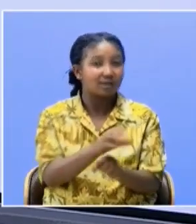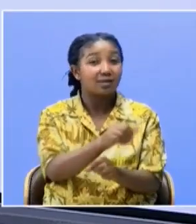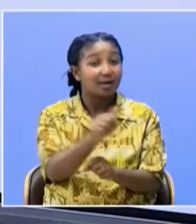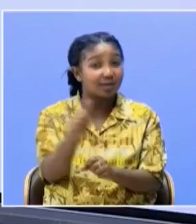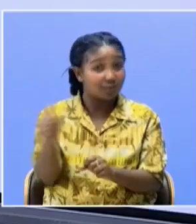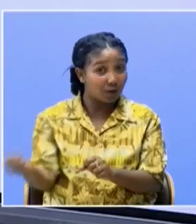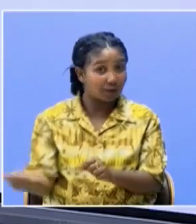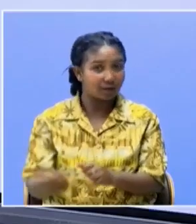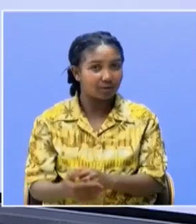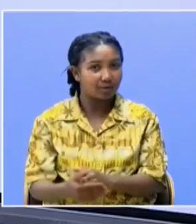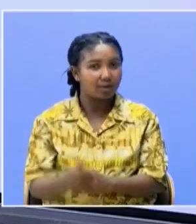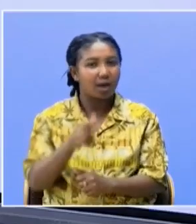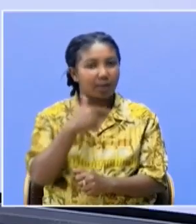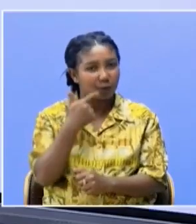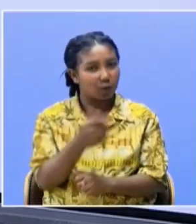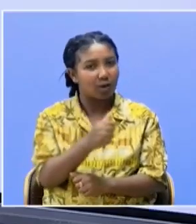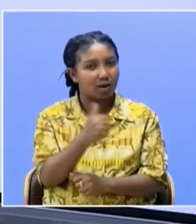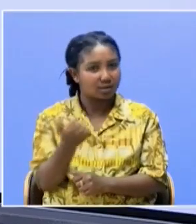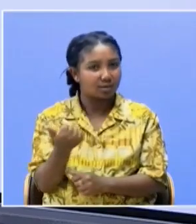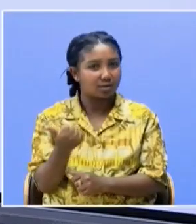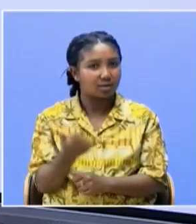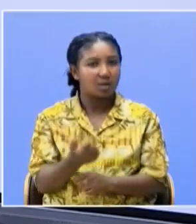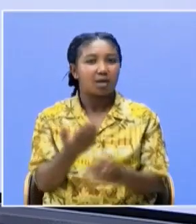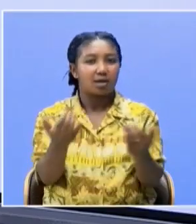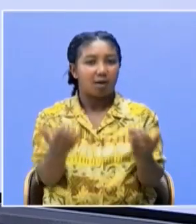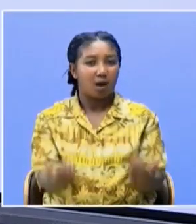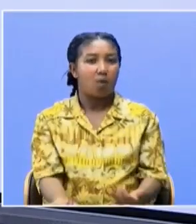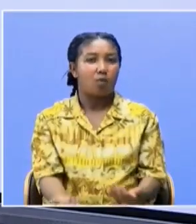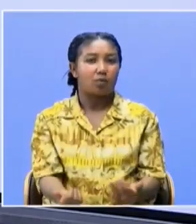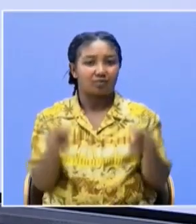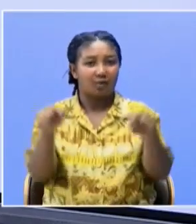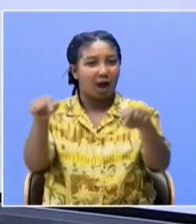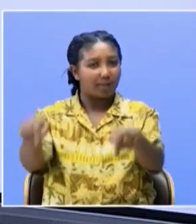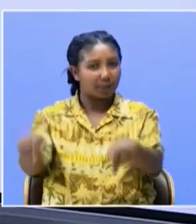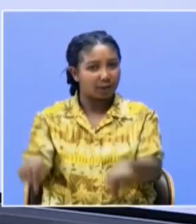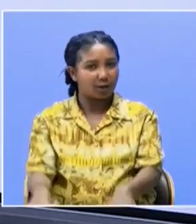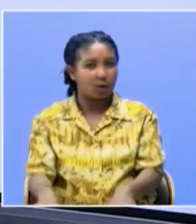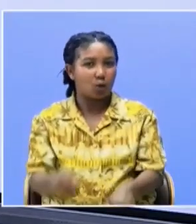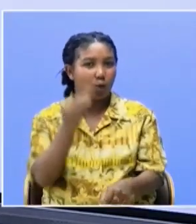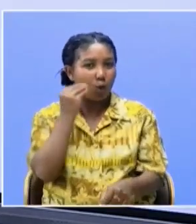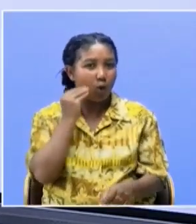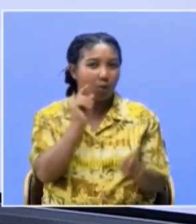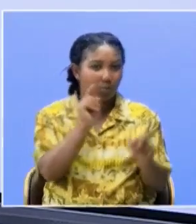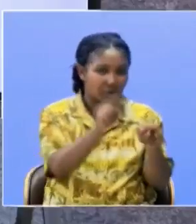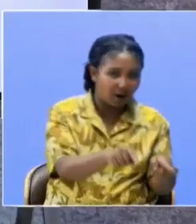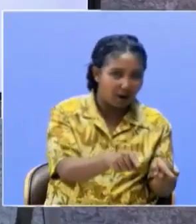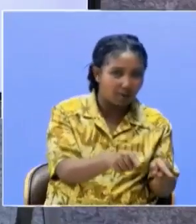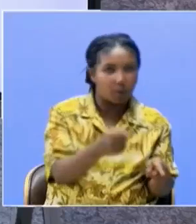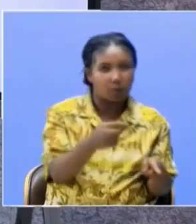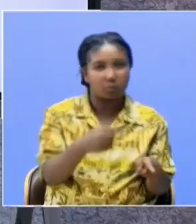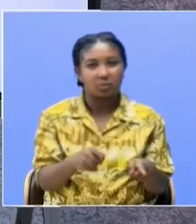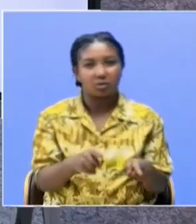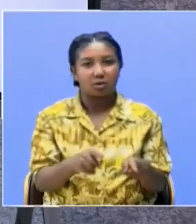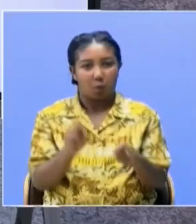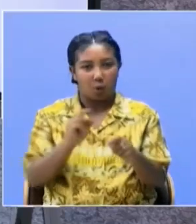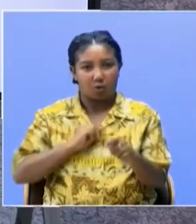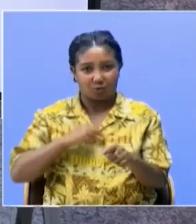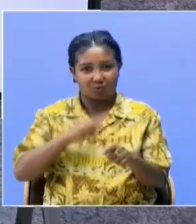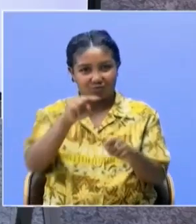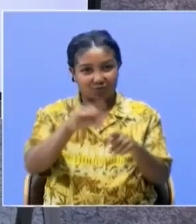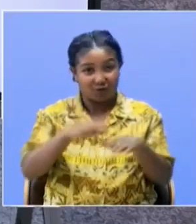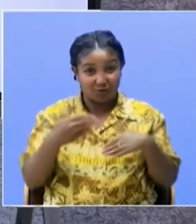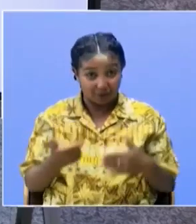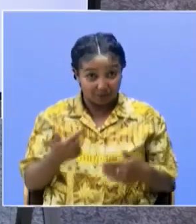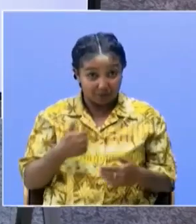one. Let me tell you an event. Now I just come here or to your house, or you just want to invite me,